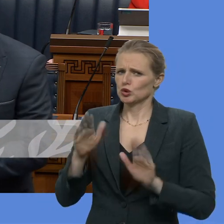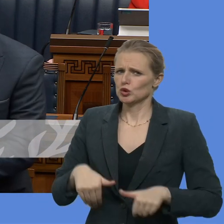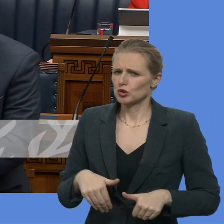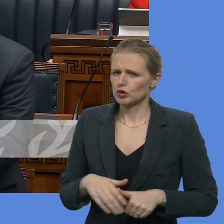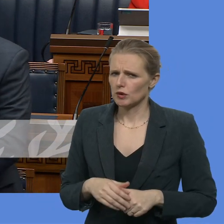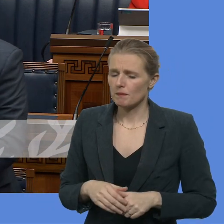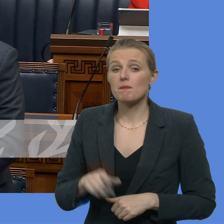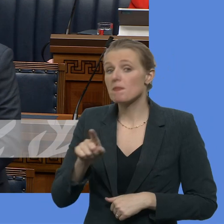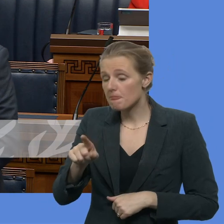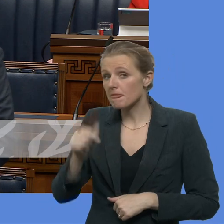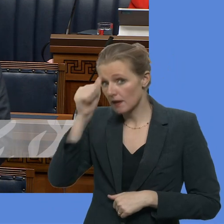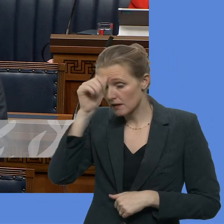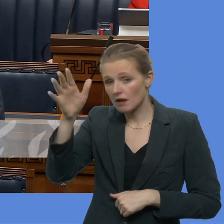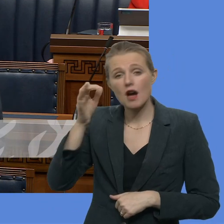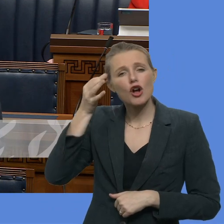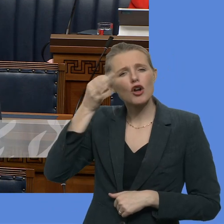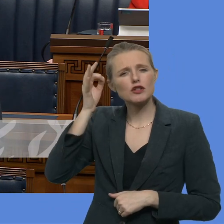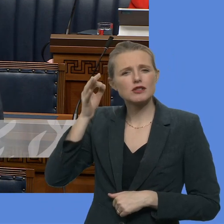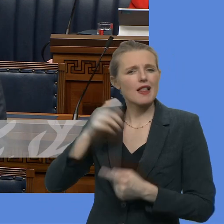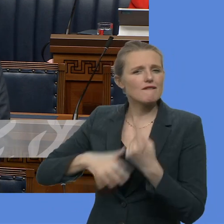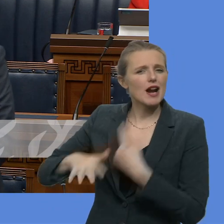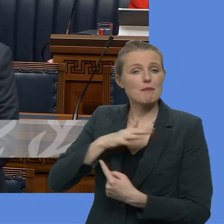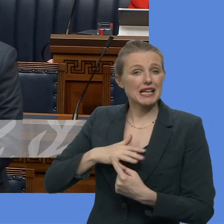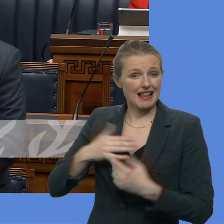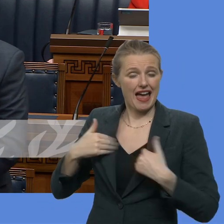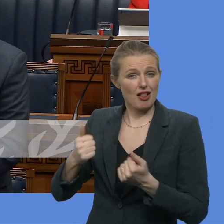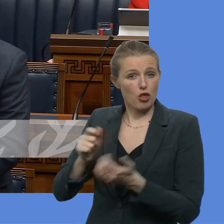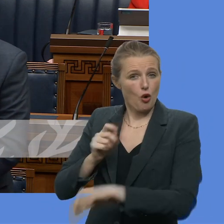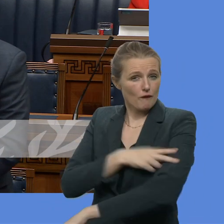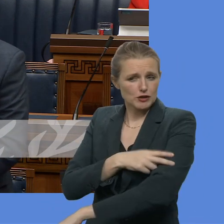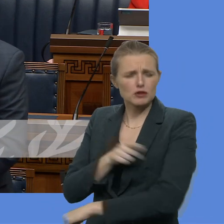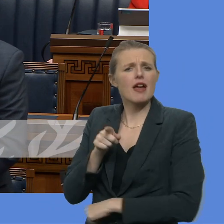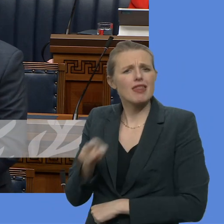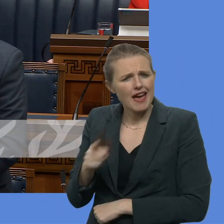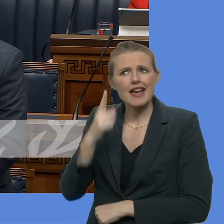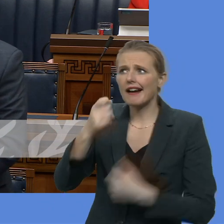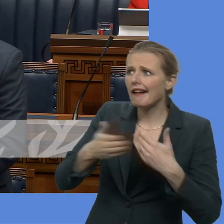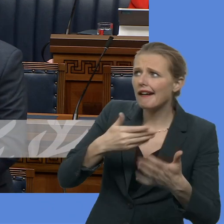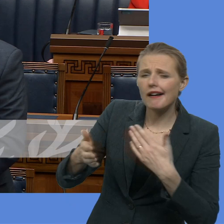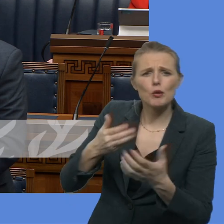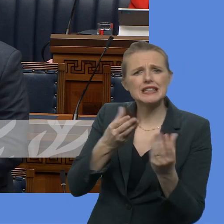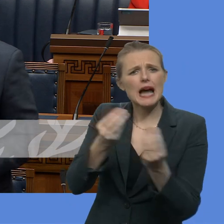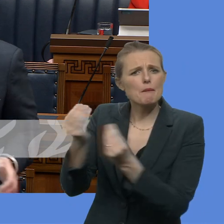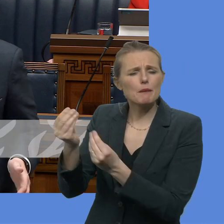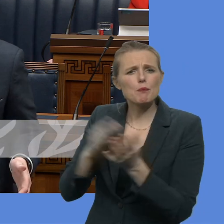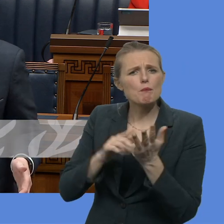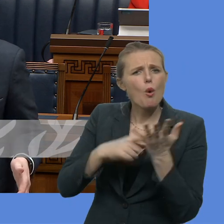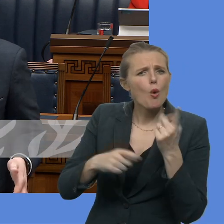to the member that council environmental health officers have power to deal with damp and associated mould issues that